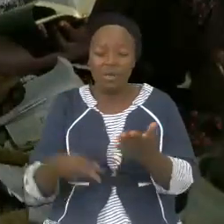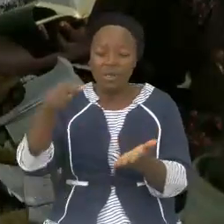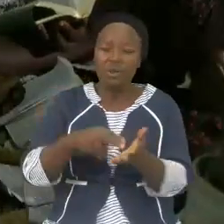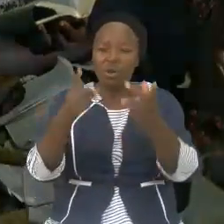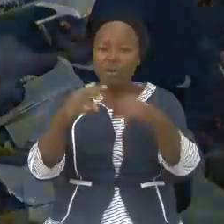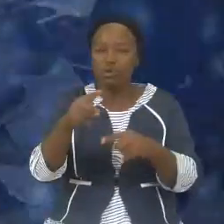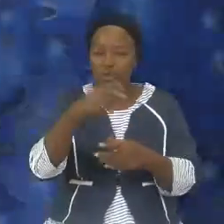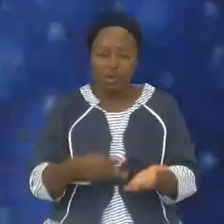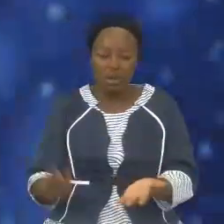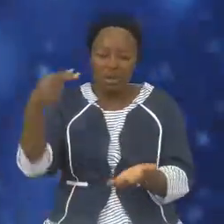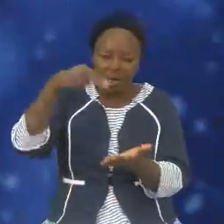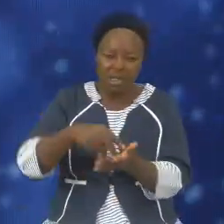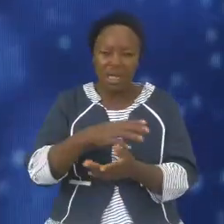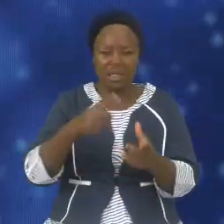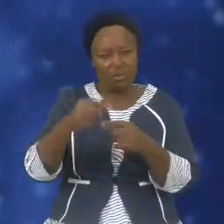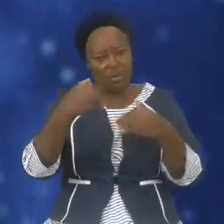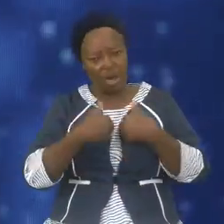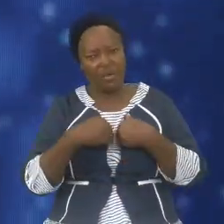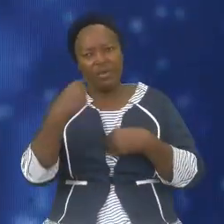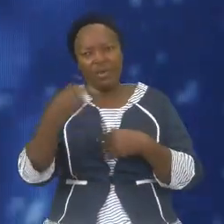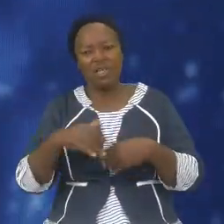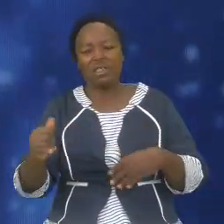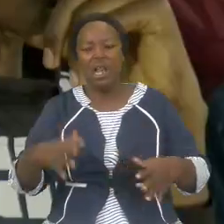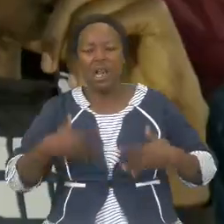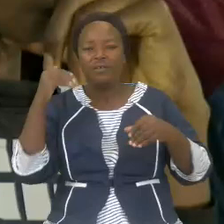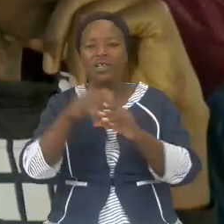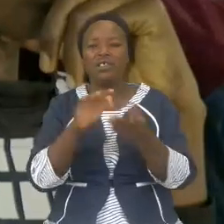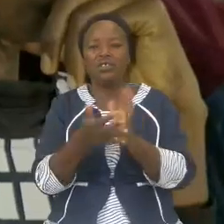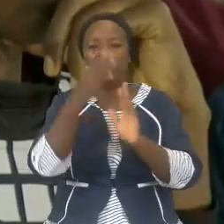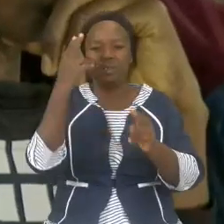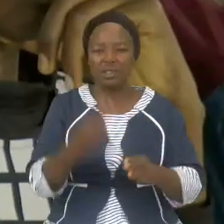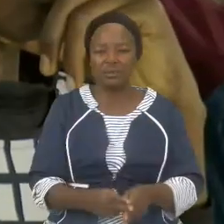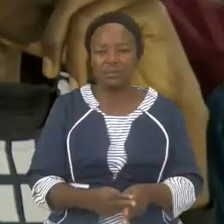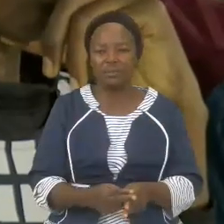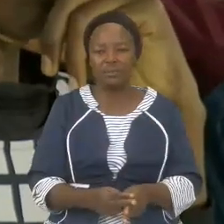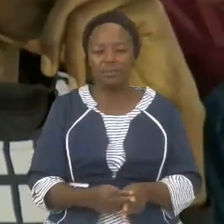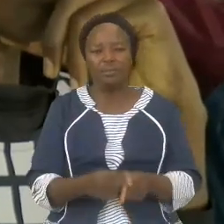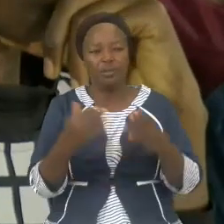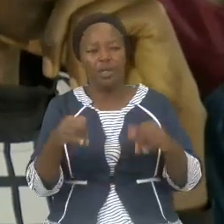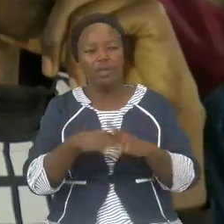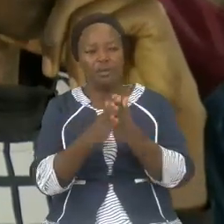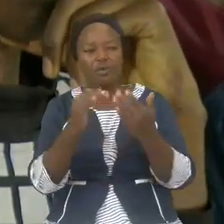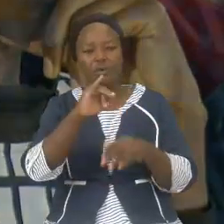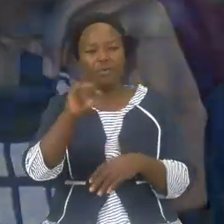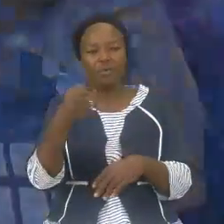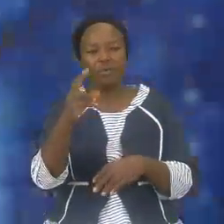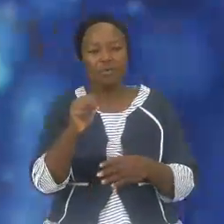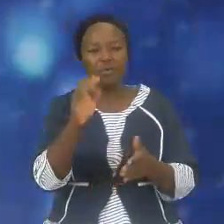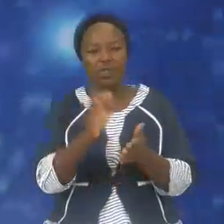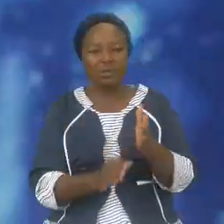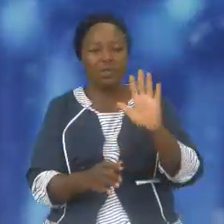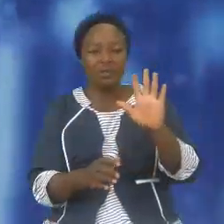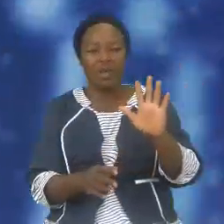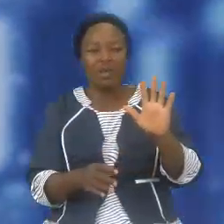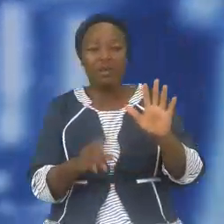you will have everlasting life in Jesus' name. Look at John chapter 5. Two kinds